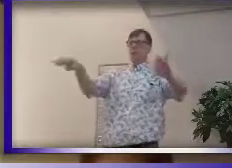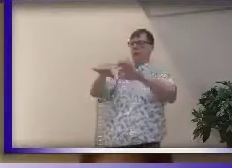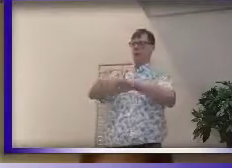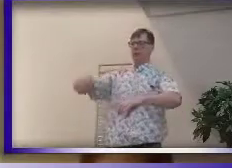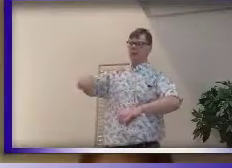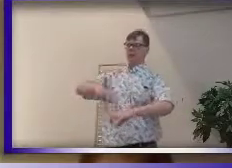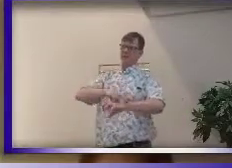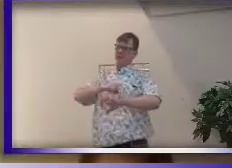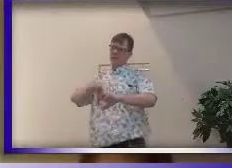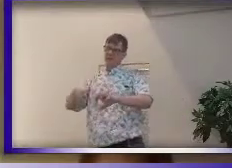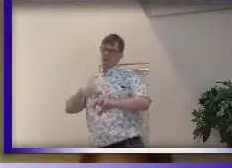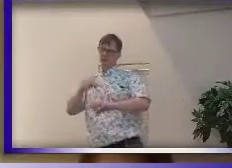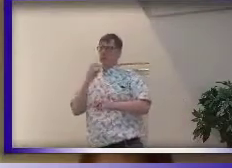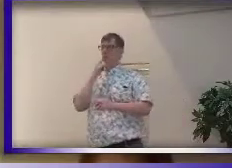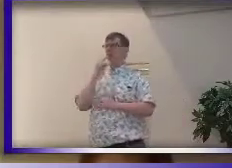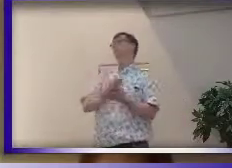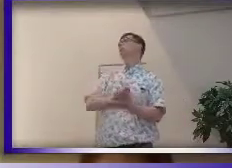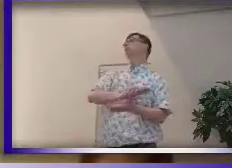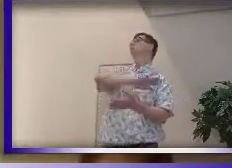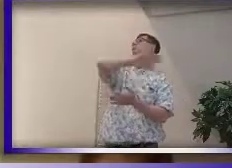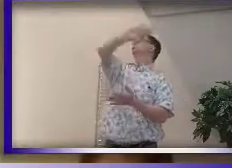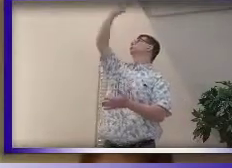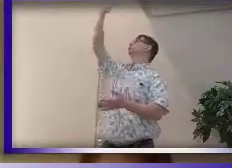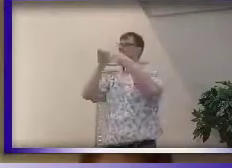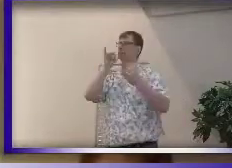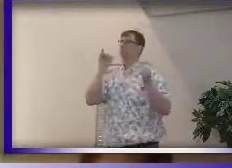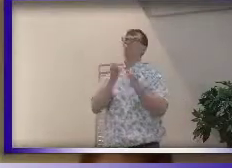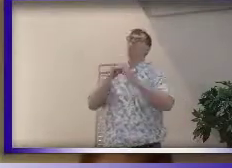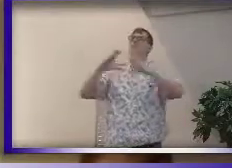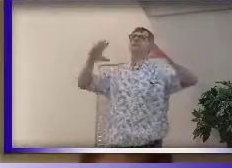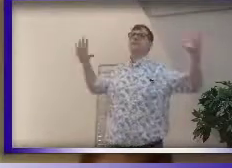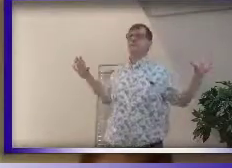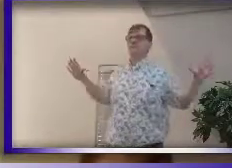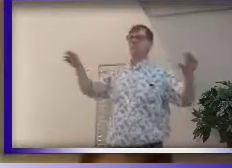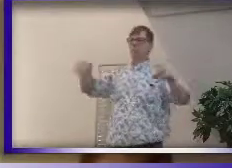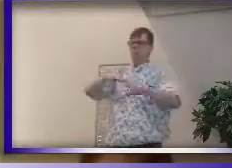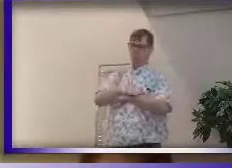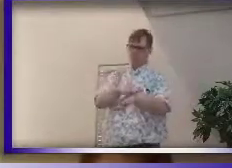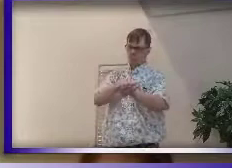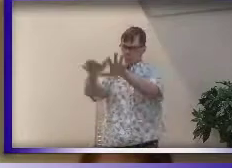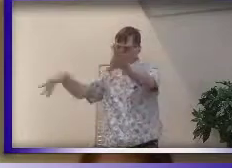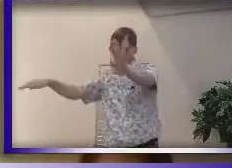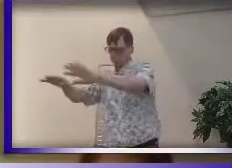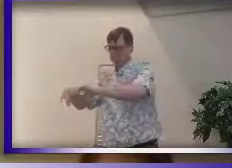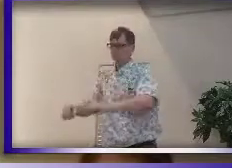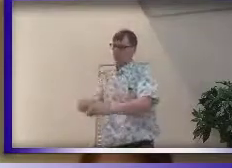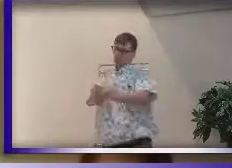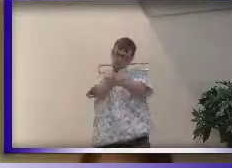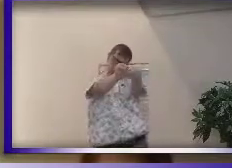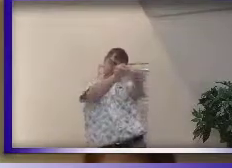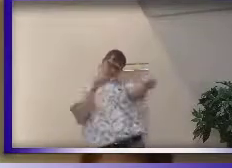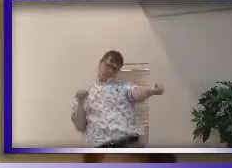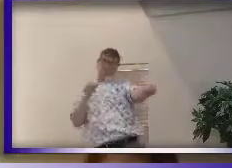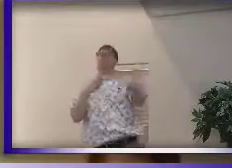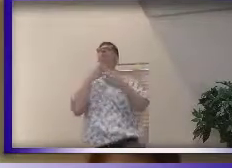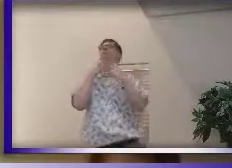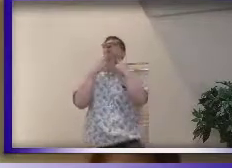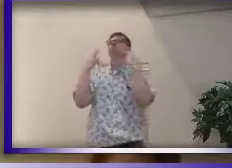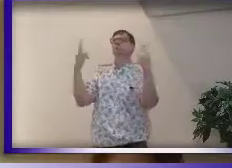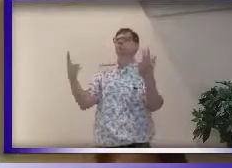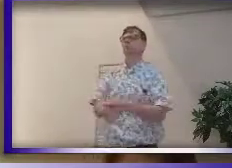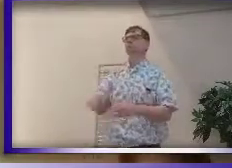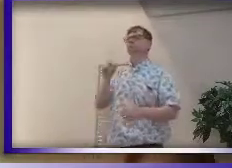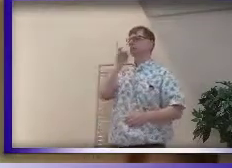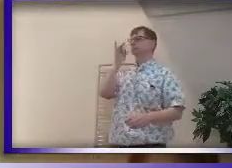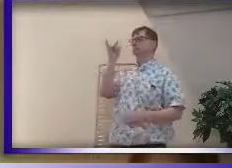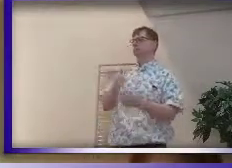to pull talent. One of our greatest resources in this center is that we have massive talent in the room and in town